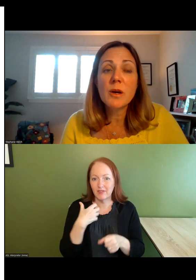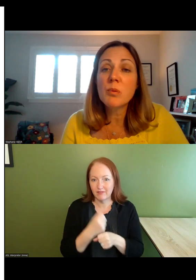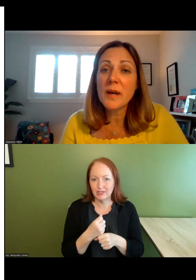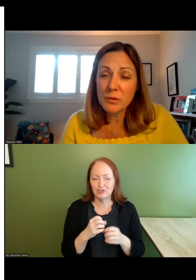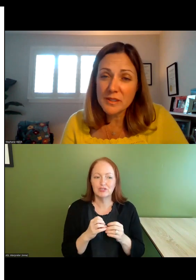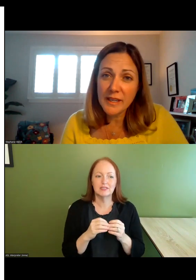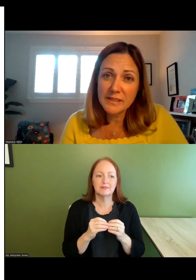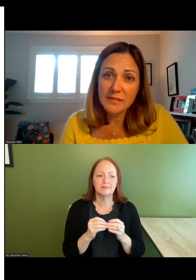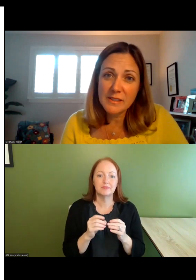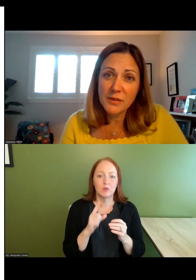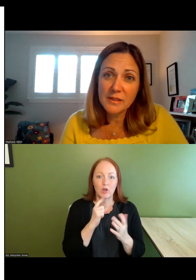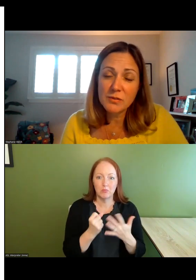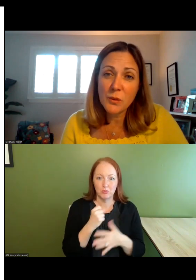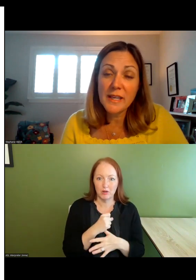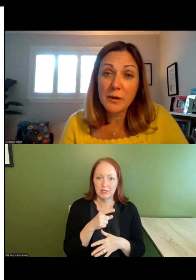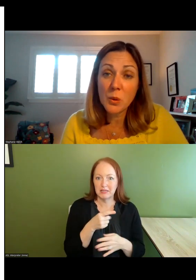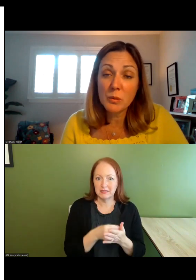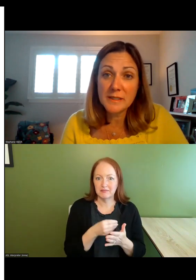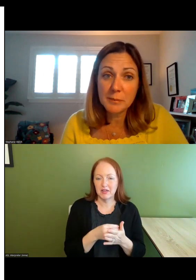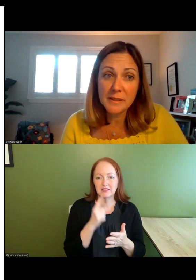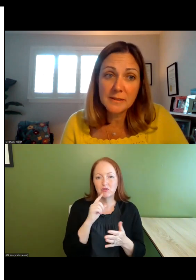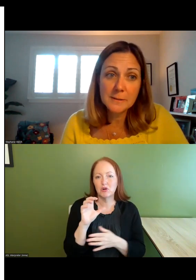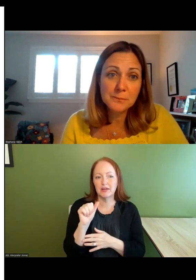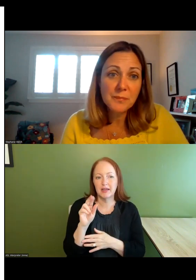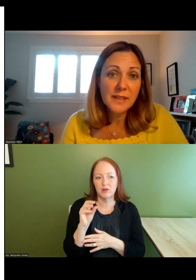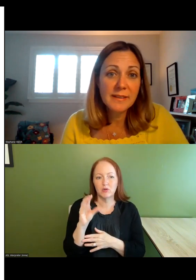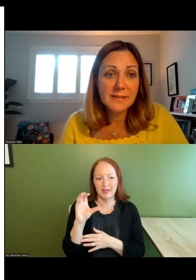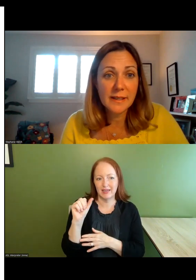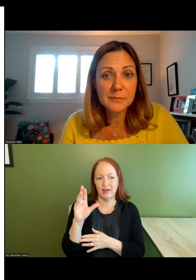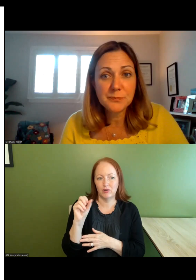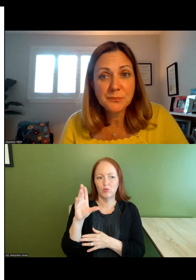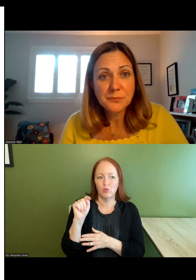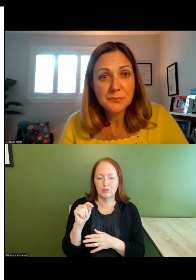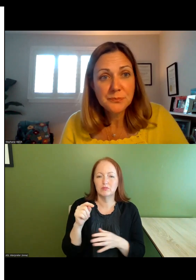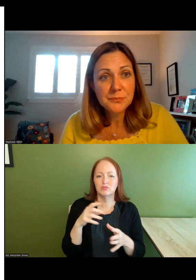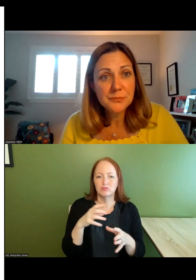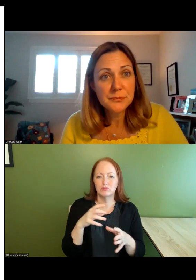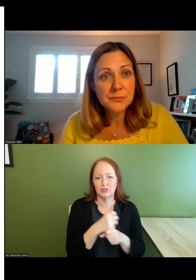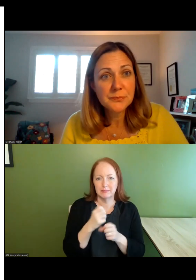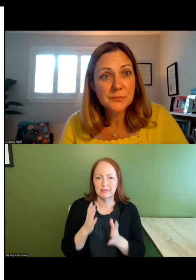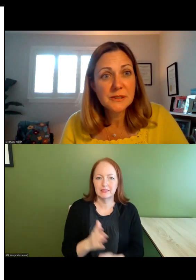and we are prioritizing these funds for Care Court recipients. Next slide.